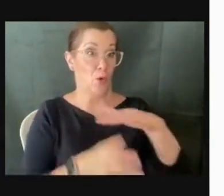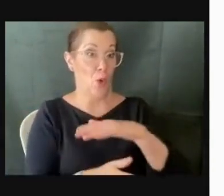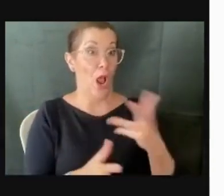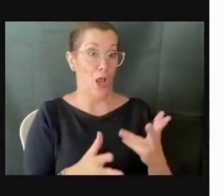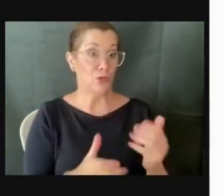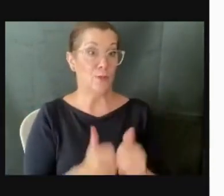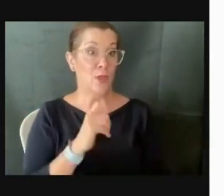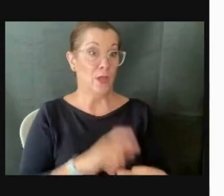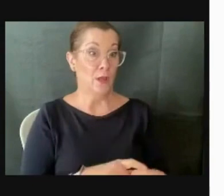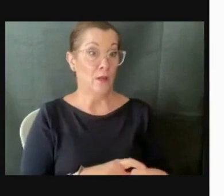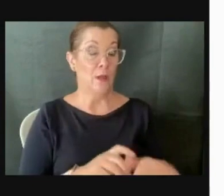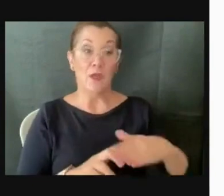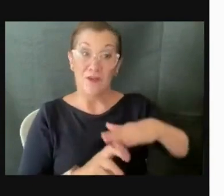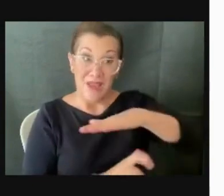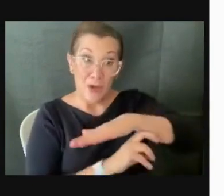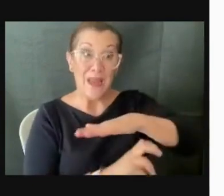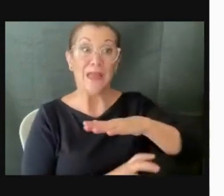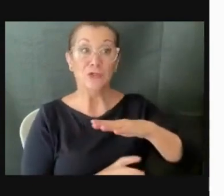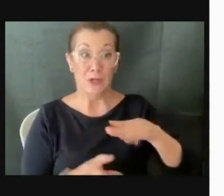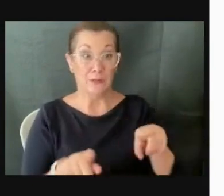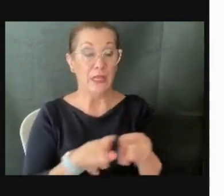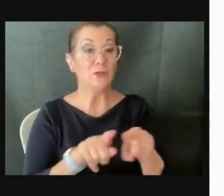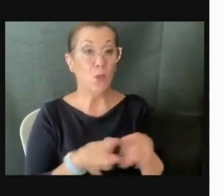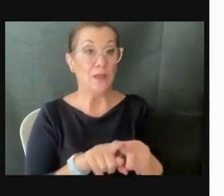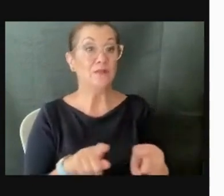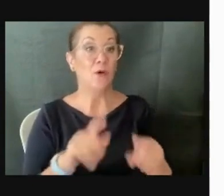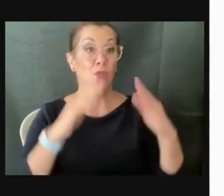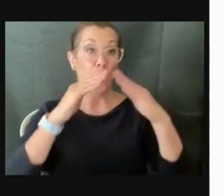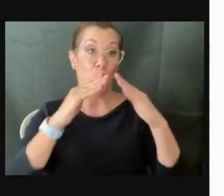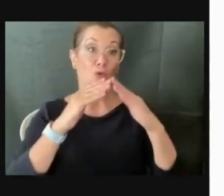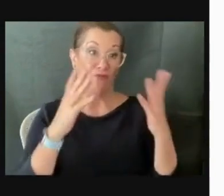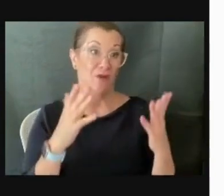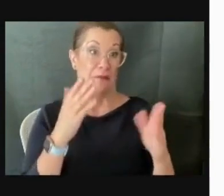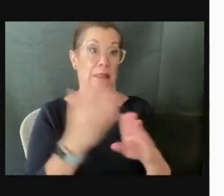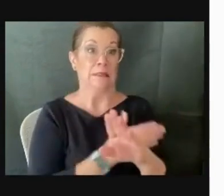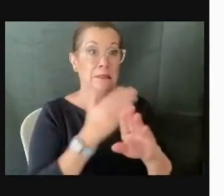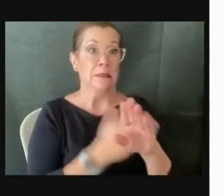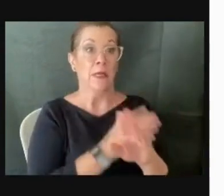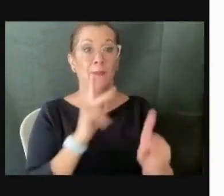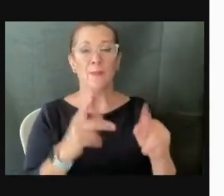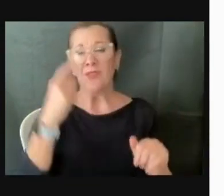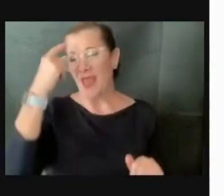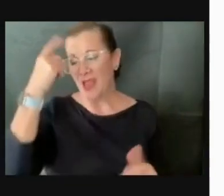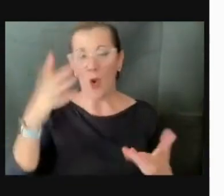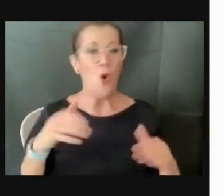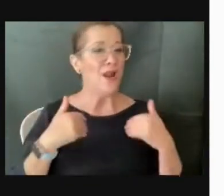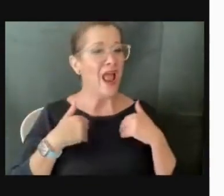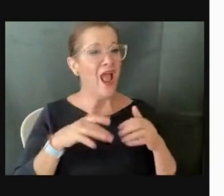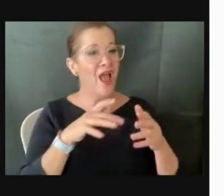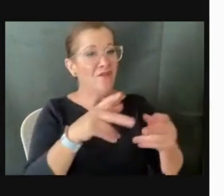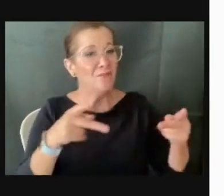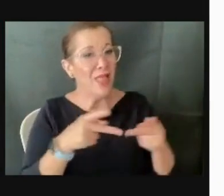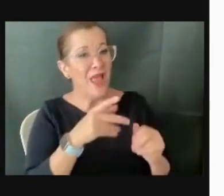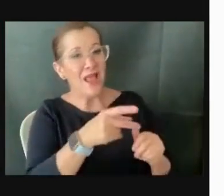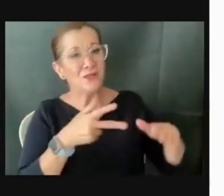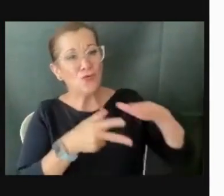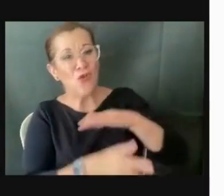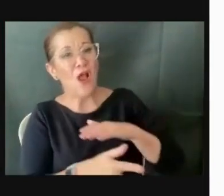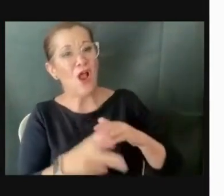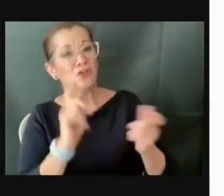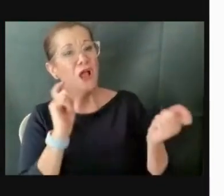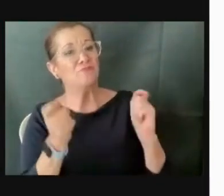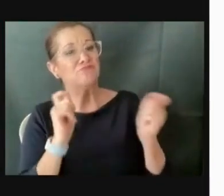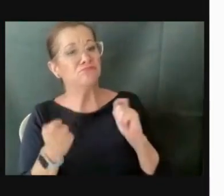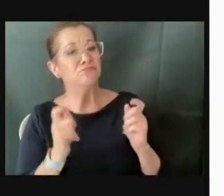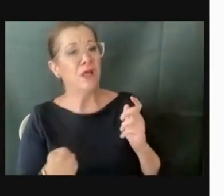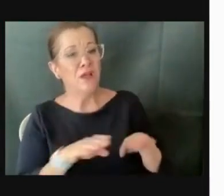least the foundation and typically also the roof. And so a lot of people think I've already got a floor,